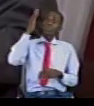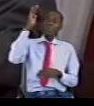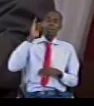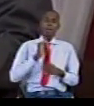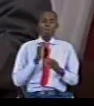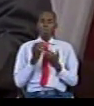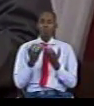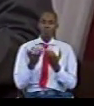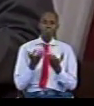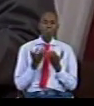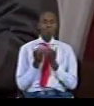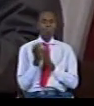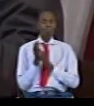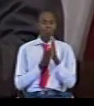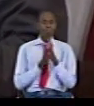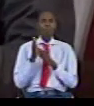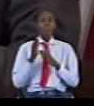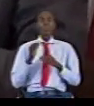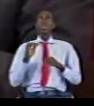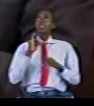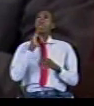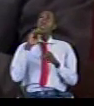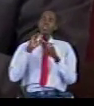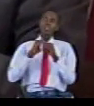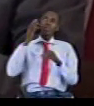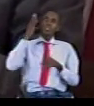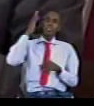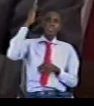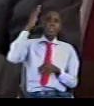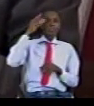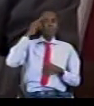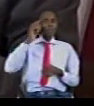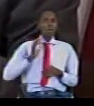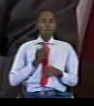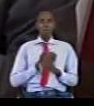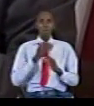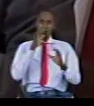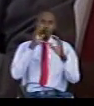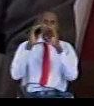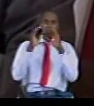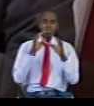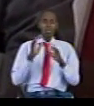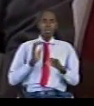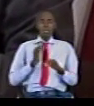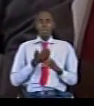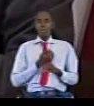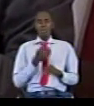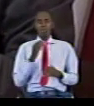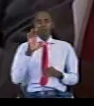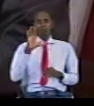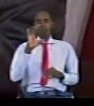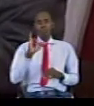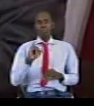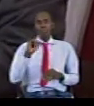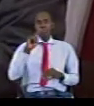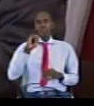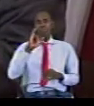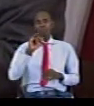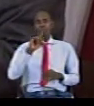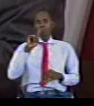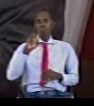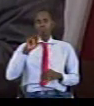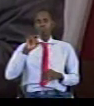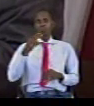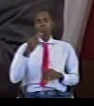manner of life. Citizenship is in heaven. For our conversation, our citizenship is in heaven, from